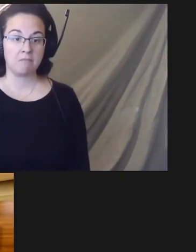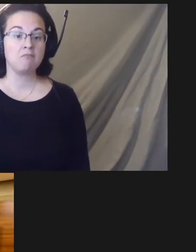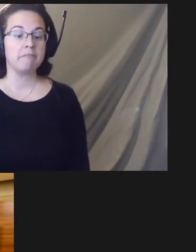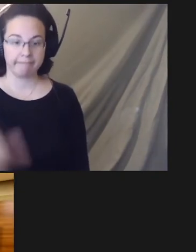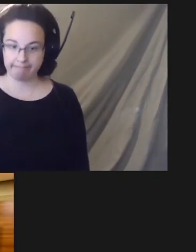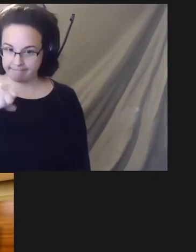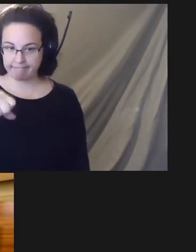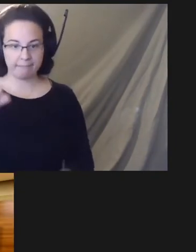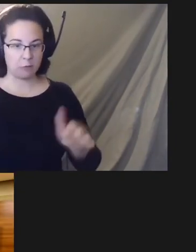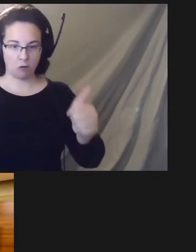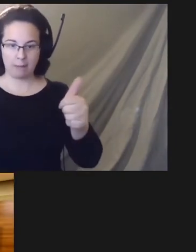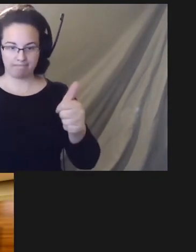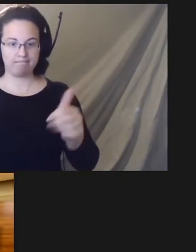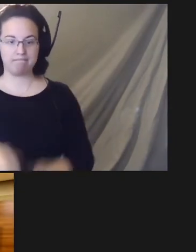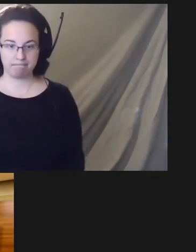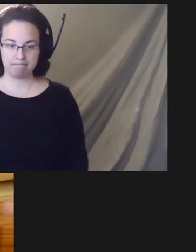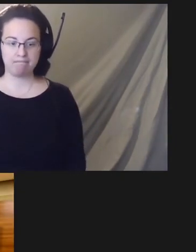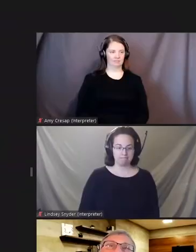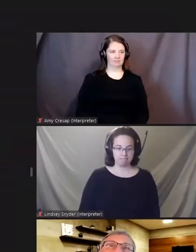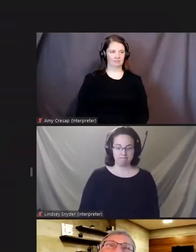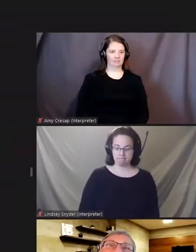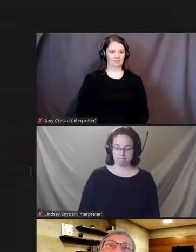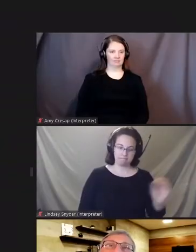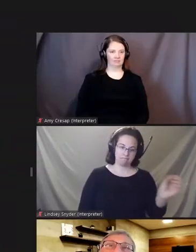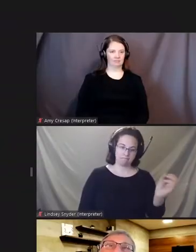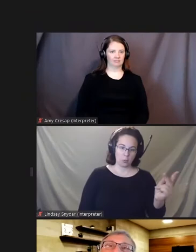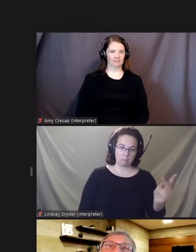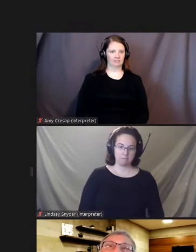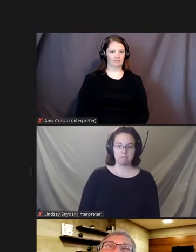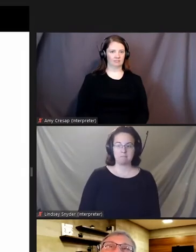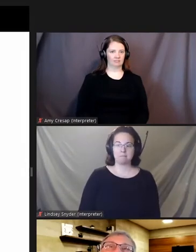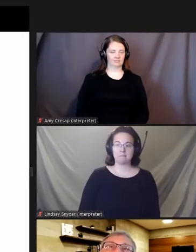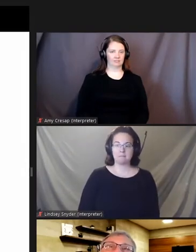Yes, that's great. Okay.